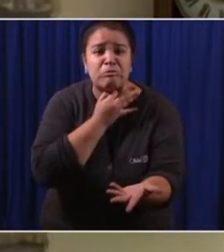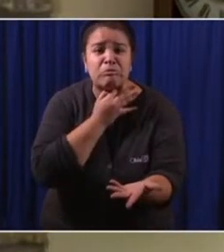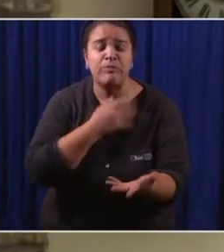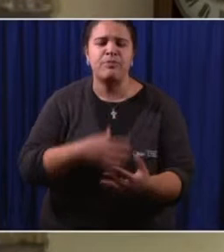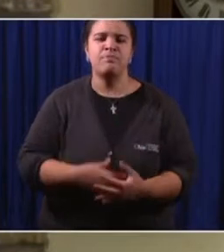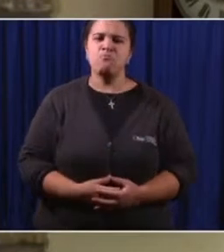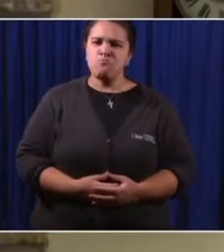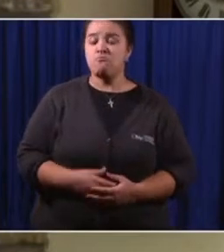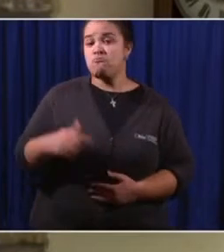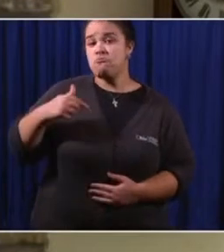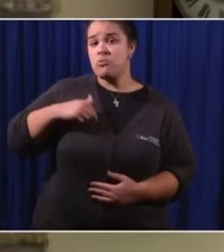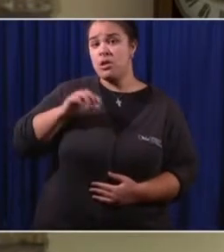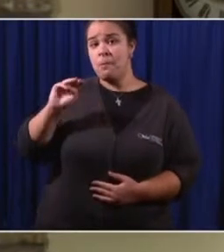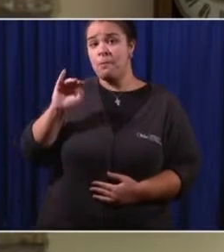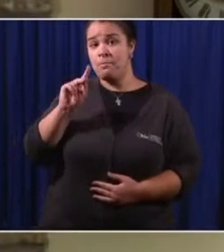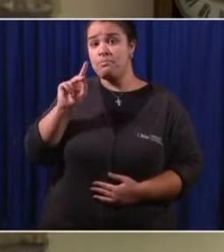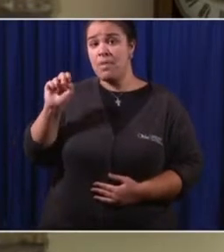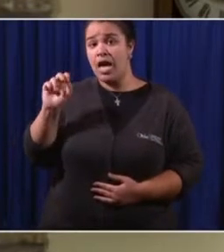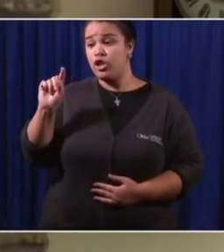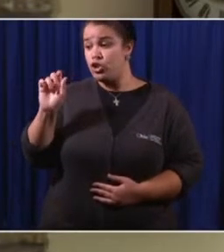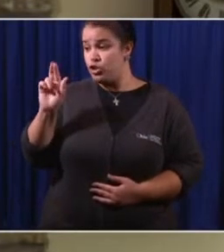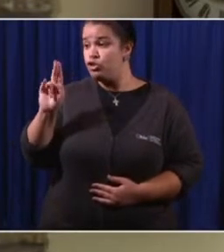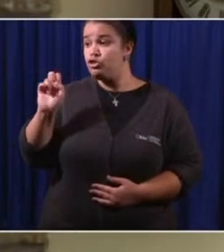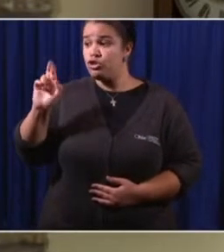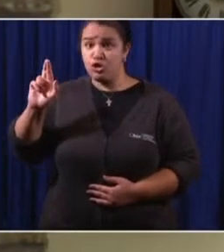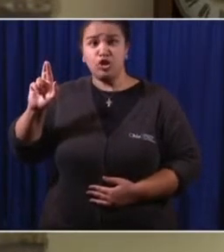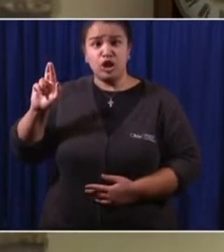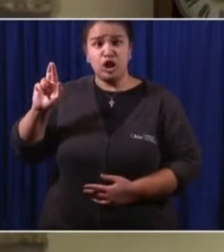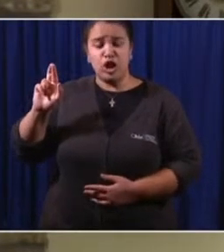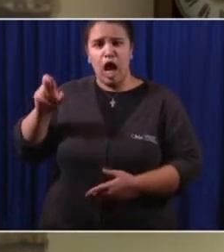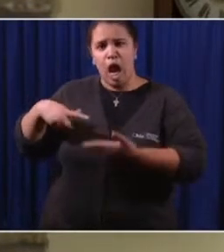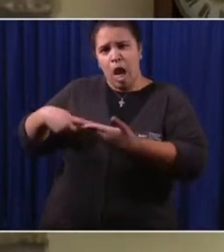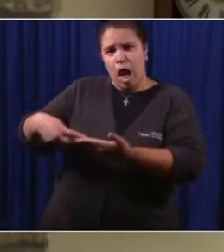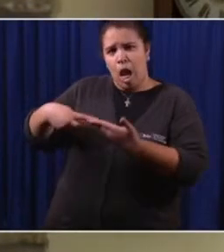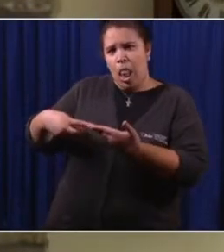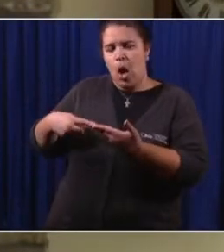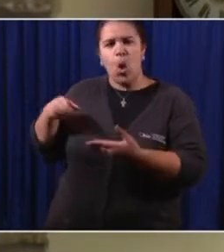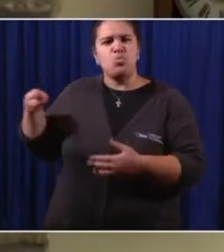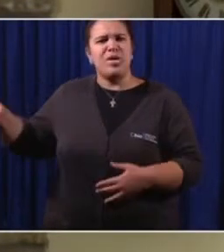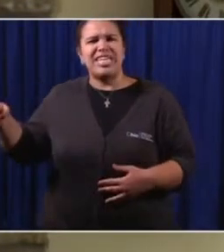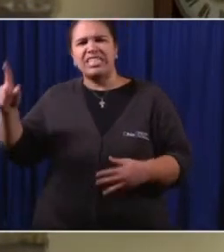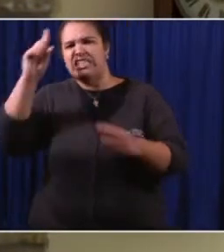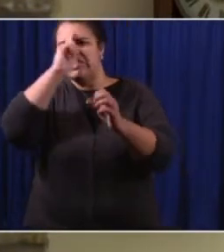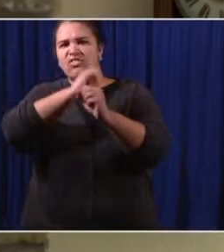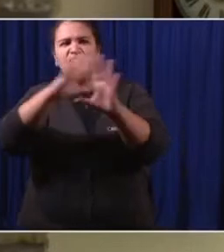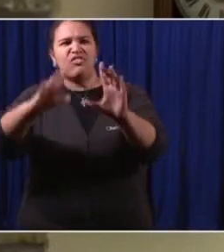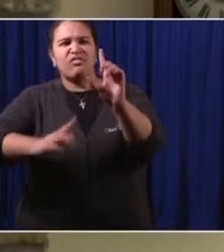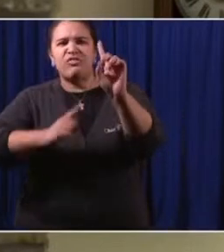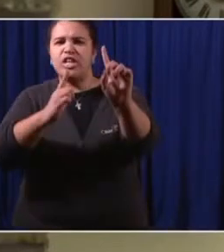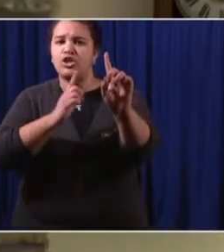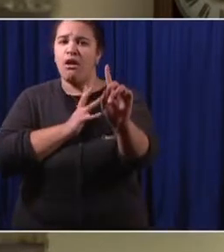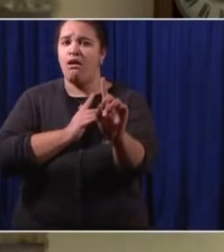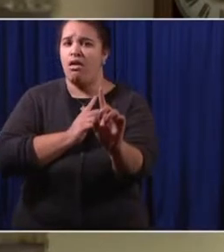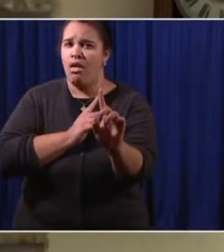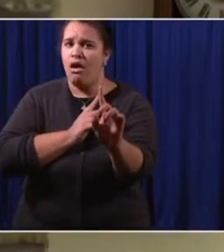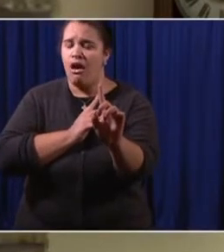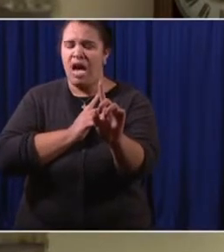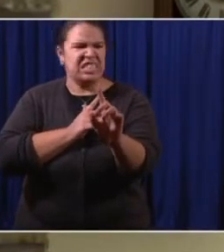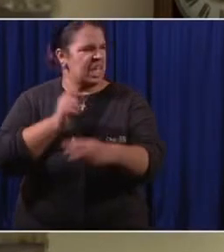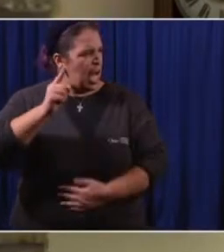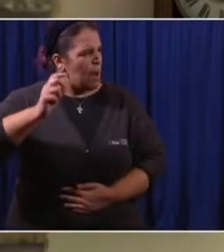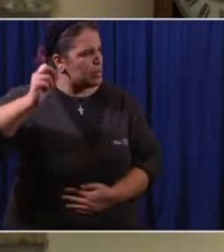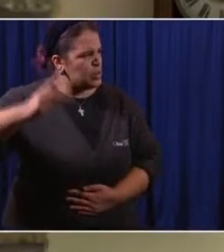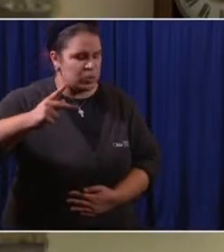and doing a very, very good job. He has a big vision, as we do. We think that this is an opportunity. We think that we should